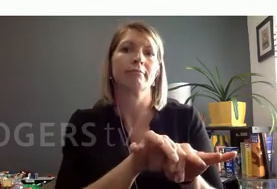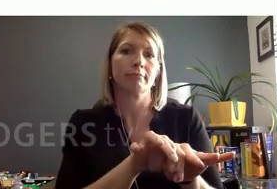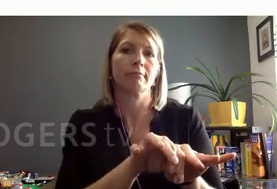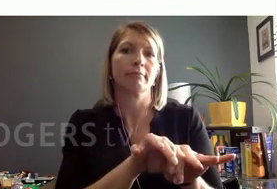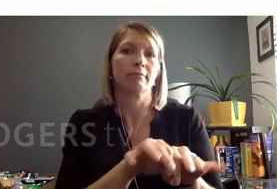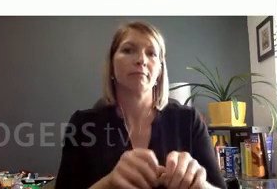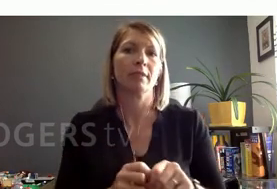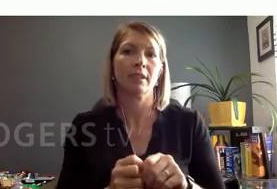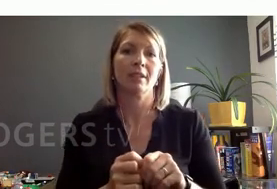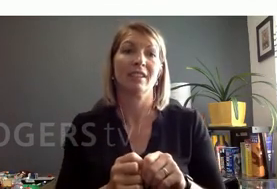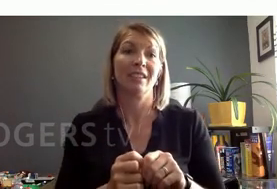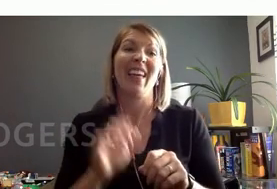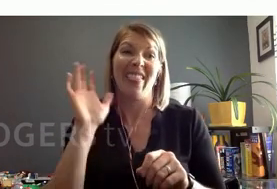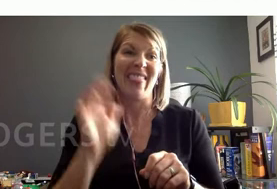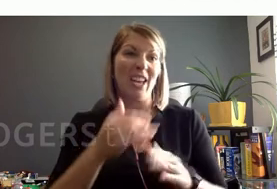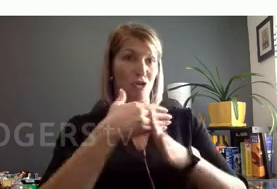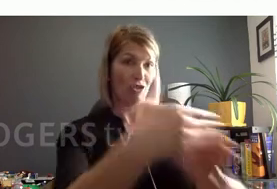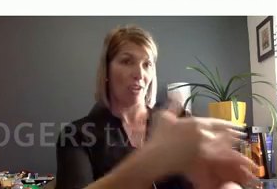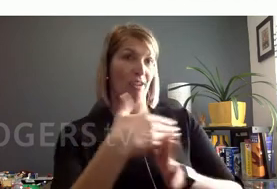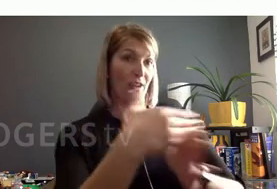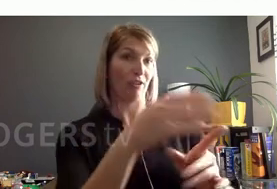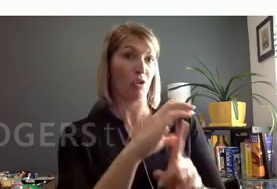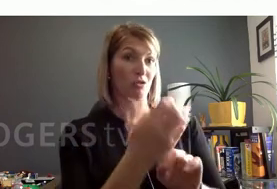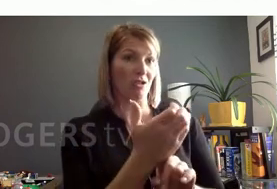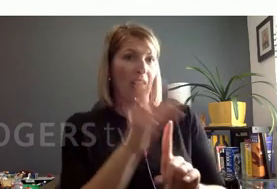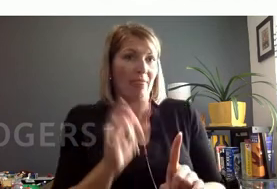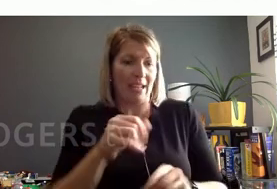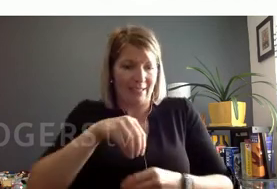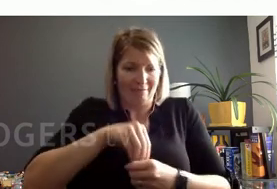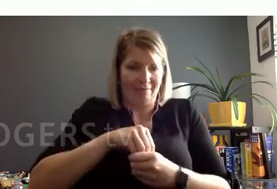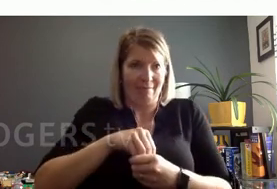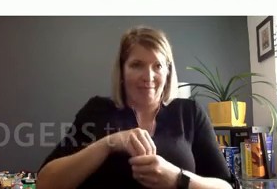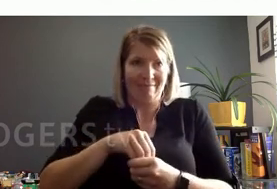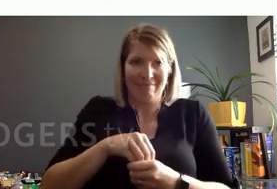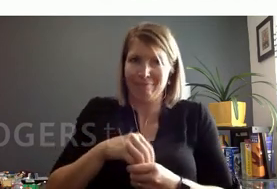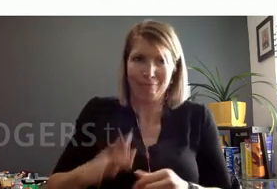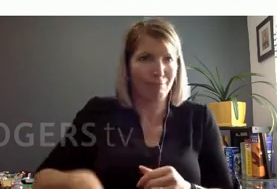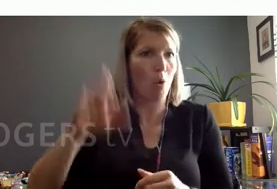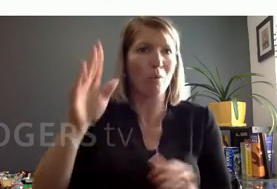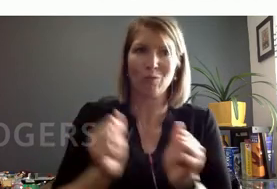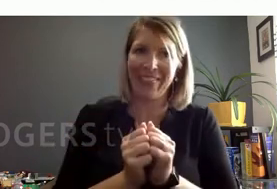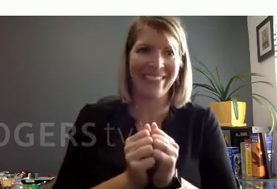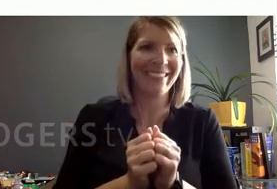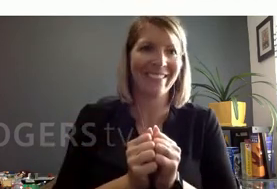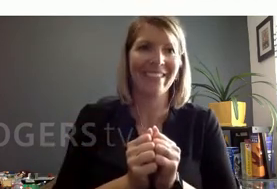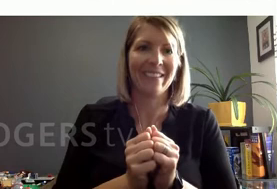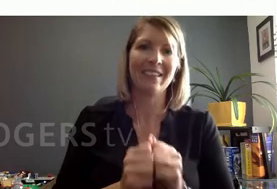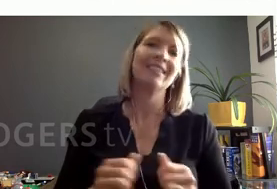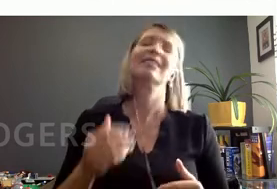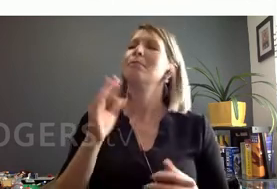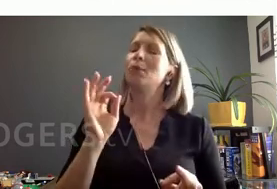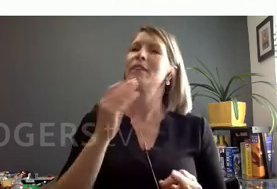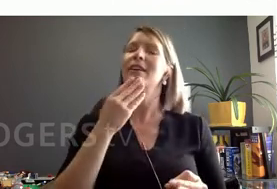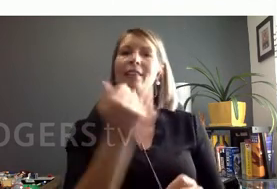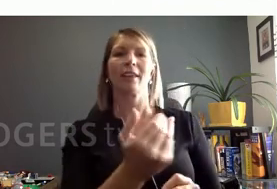DNA of our organization. Yes, that's a good way to put that. Colin, what about you and RBC and your